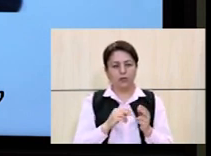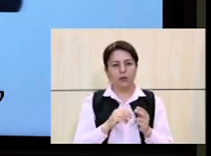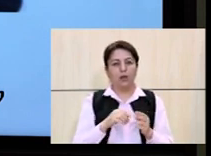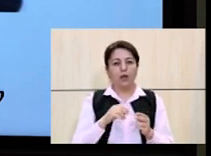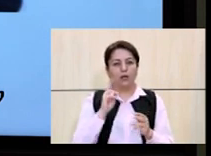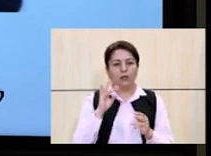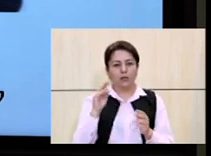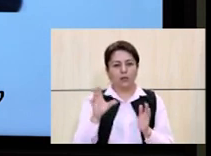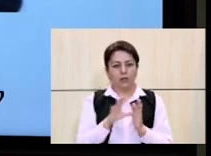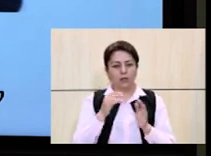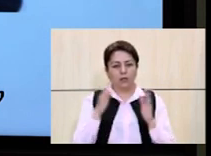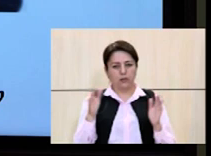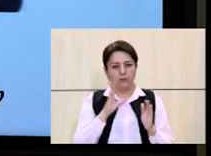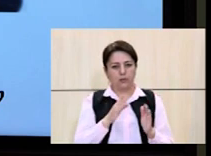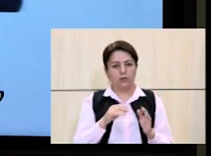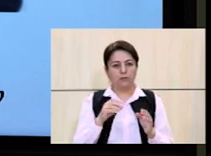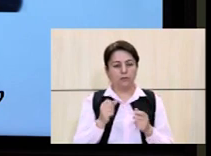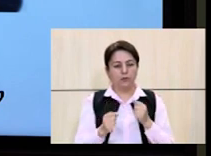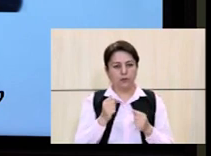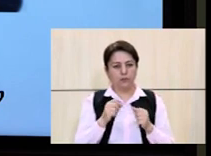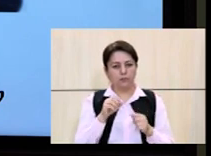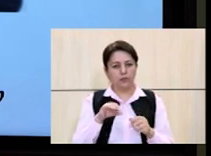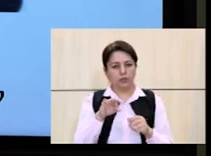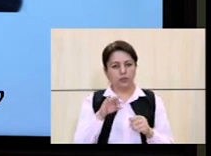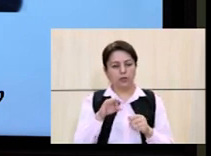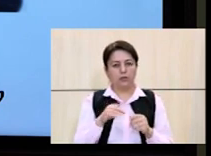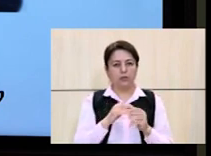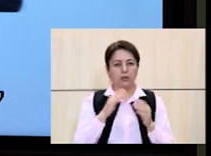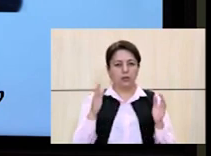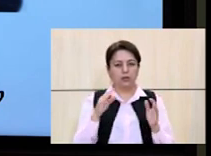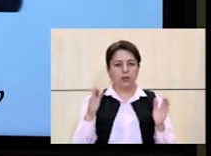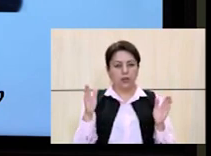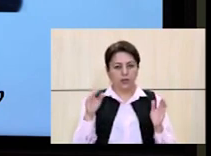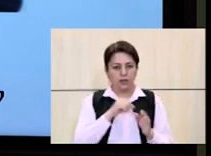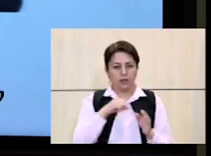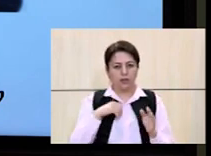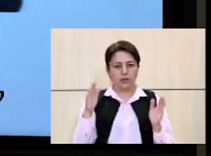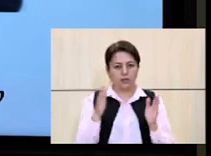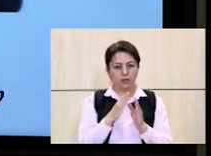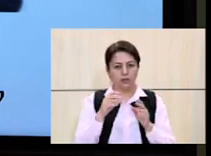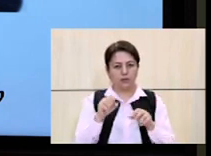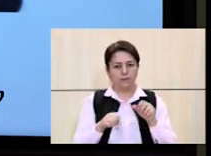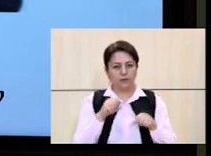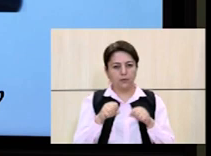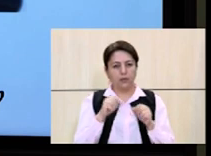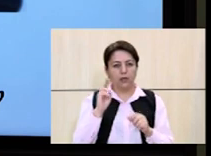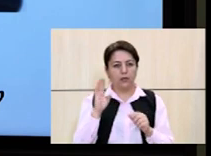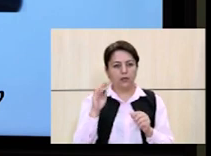katta bo'ladi, avtomashinaning kinetik energiyasidan va eng kichik kinetik energiyamiz albatta velosipedning kinetik